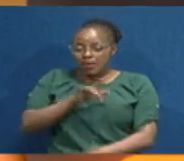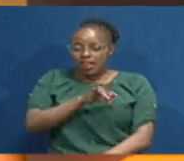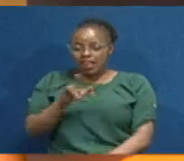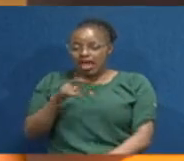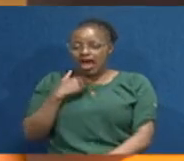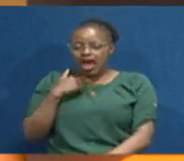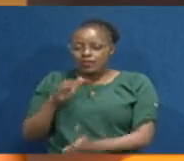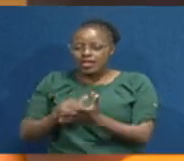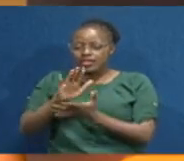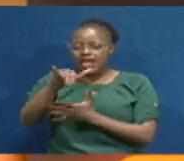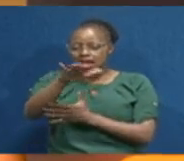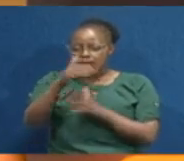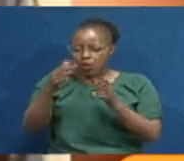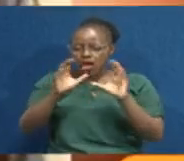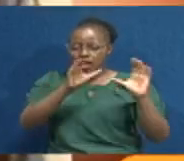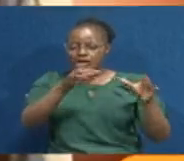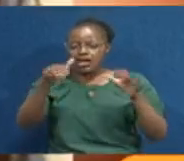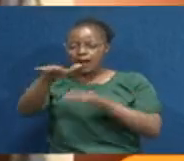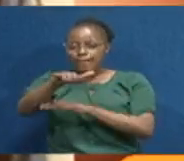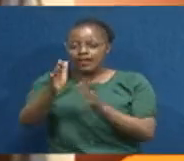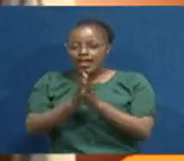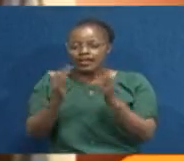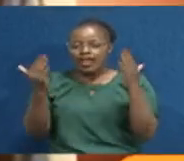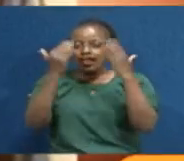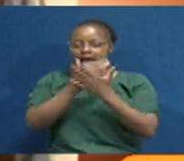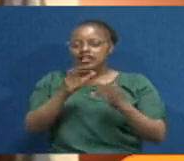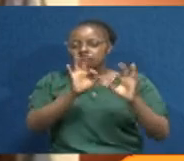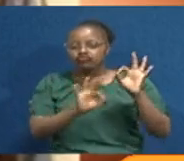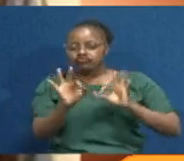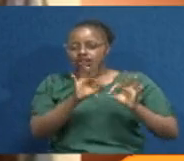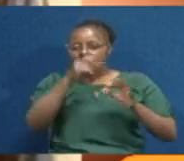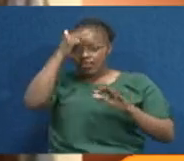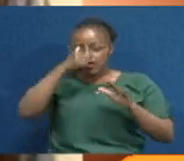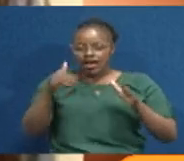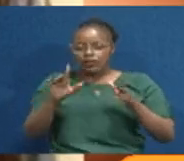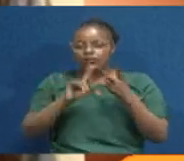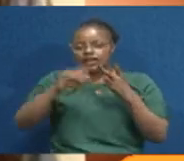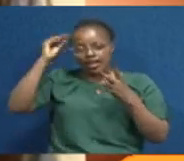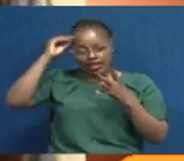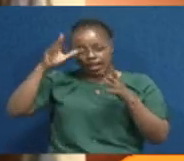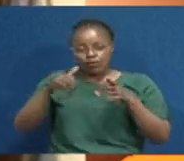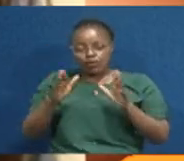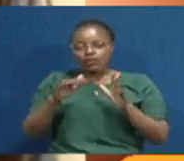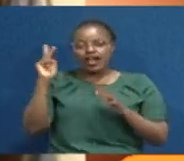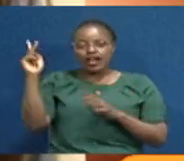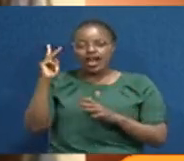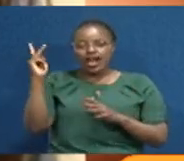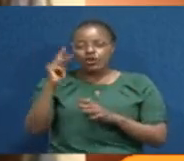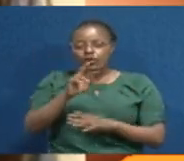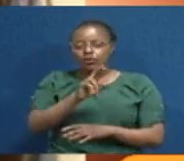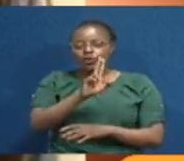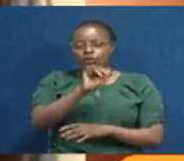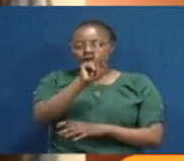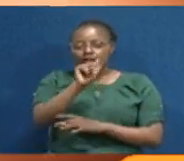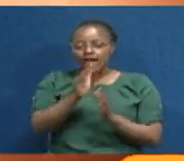been mostly deployed in entertainment joints and nightclubs along Thika Superhighway, Kiambu Road, Kayole,